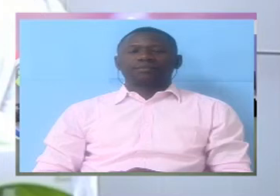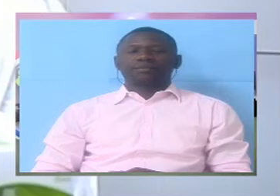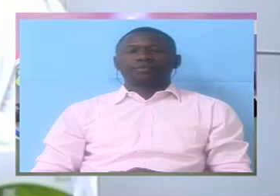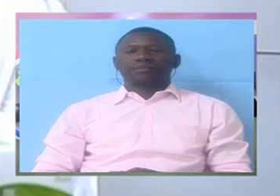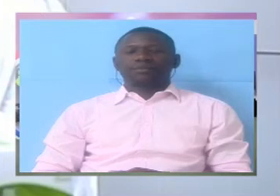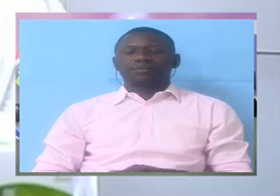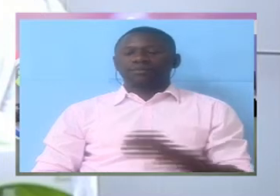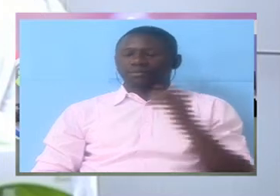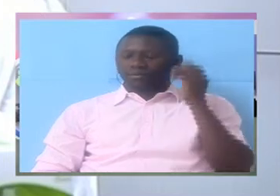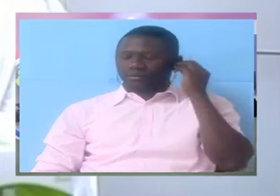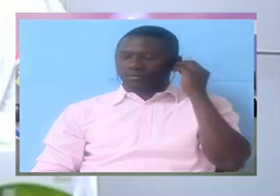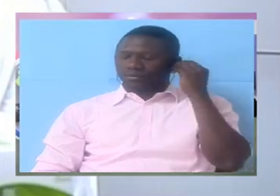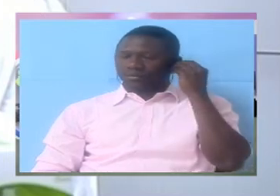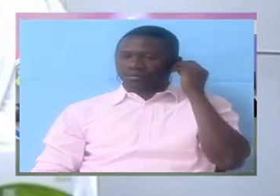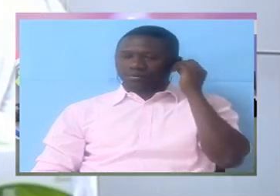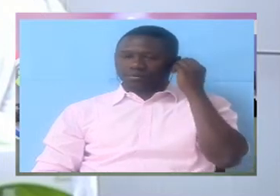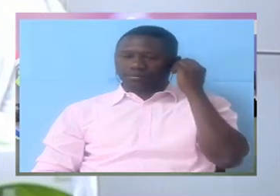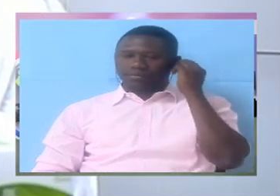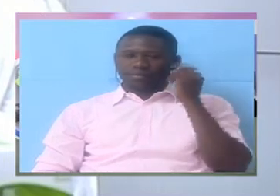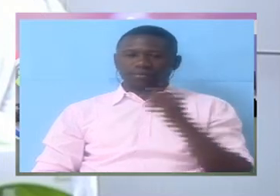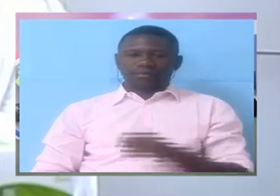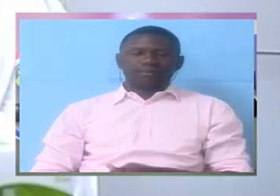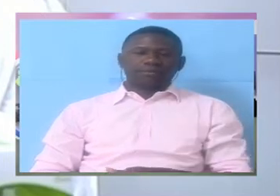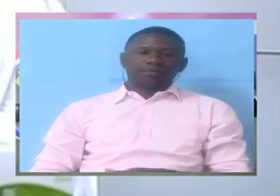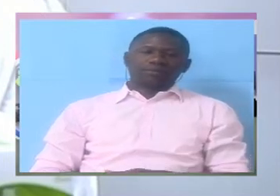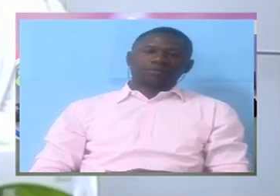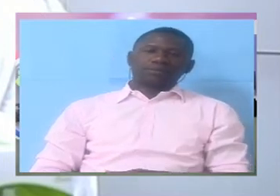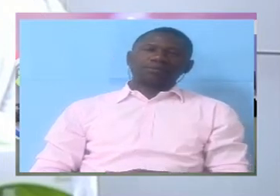na kisikisi ro ñing kono asin de mana do ko ñing kono.